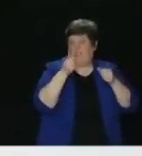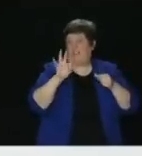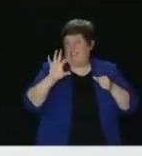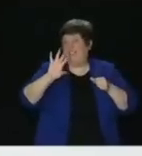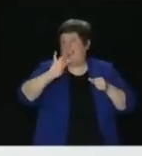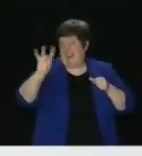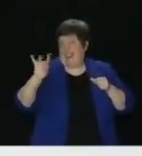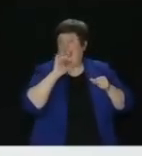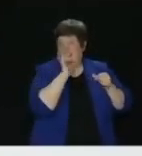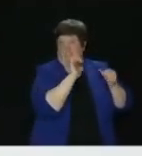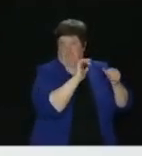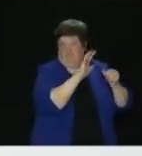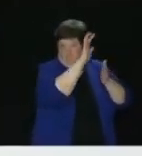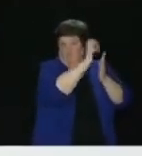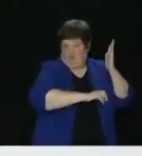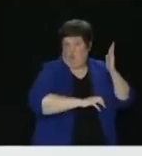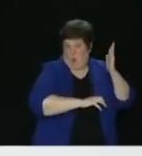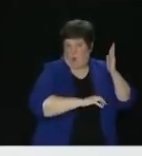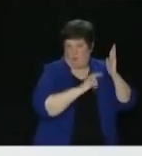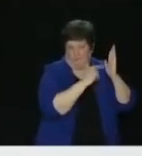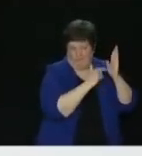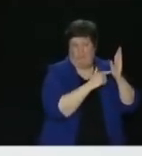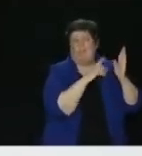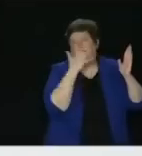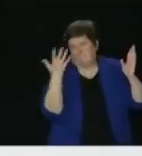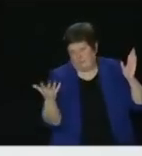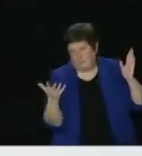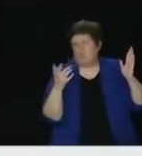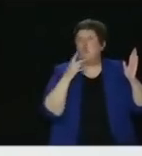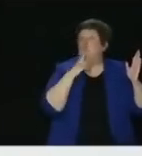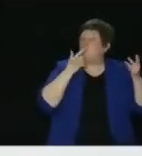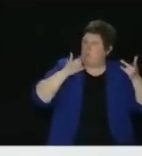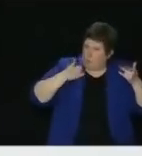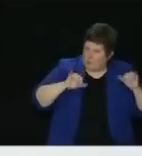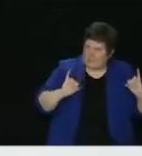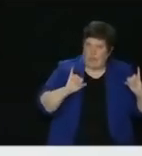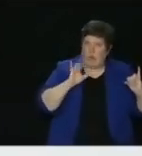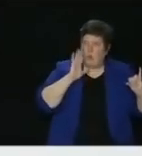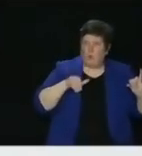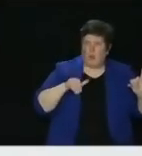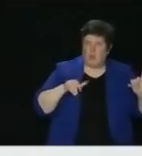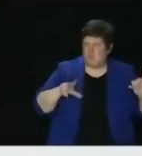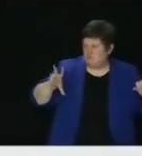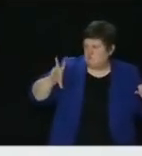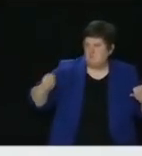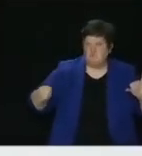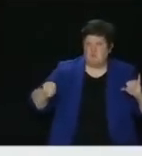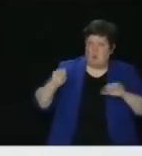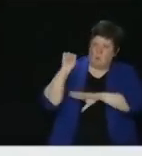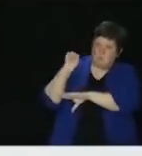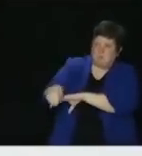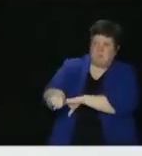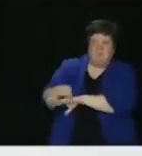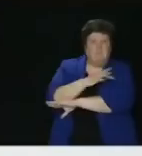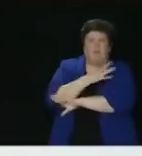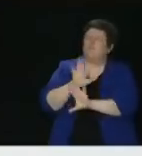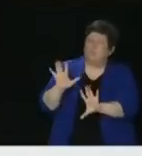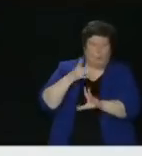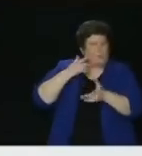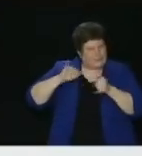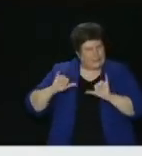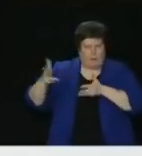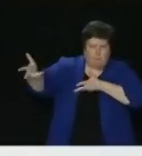did. Of course, we will continue to collaborate with provinces, which we have done and we will continue to